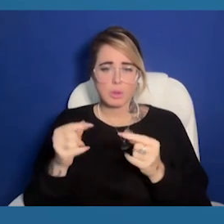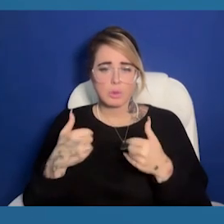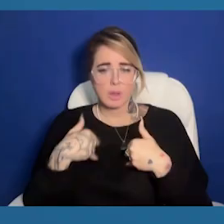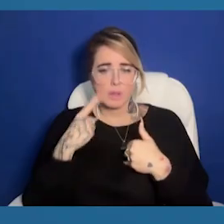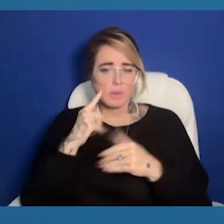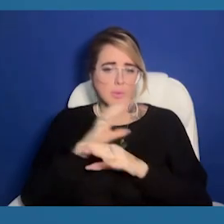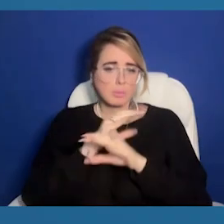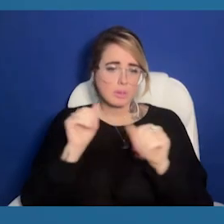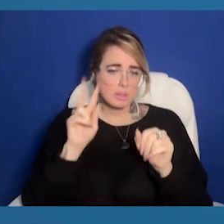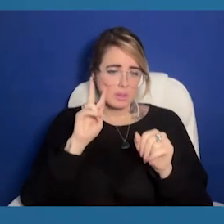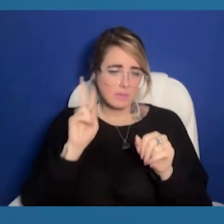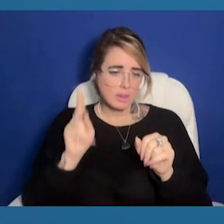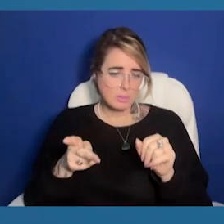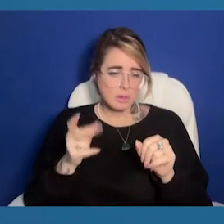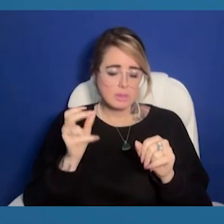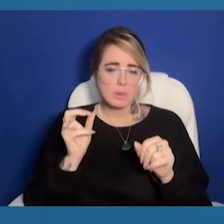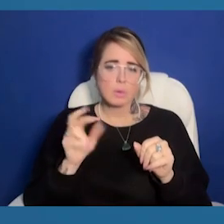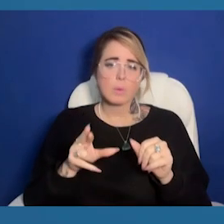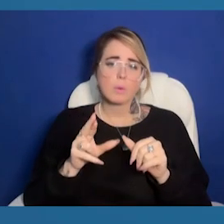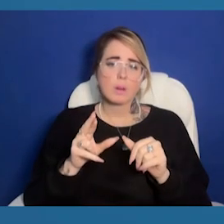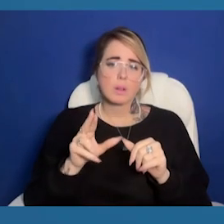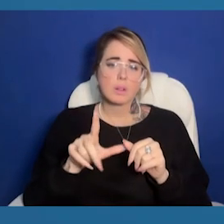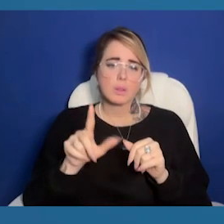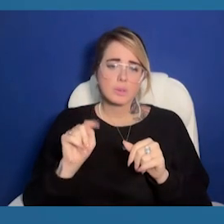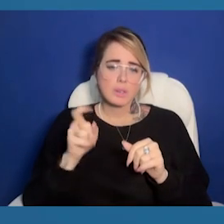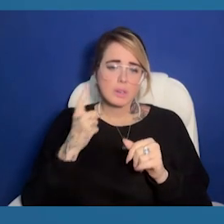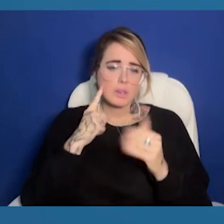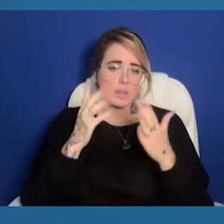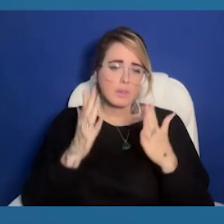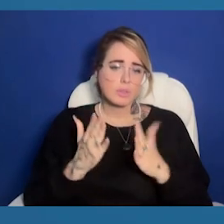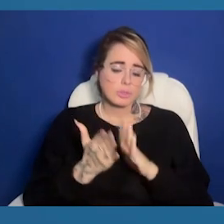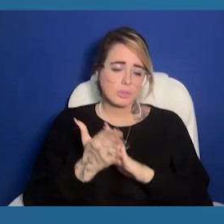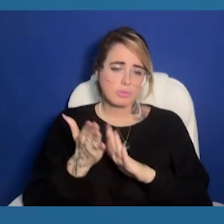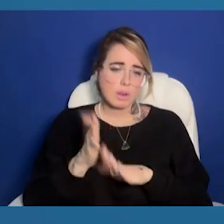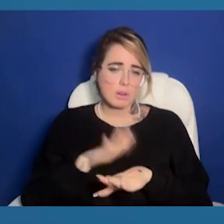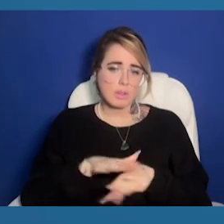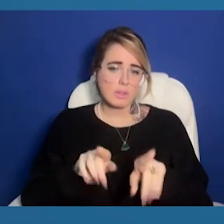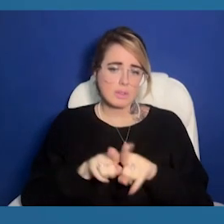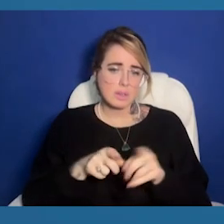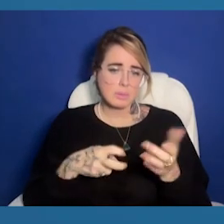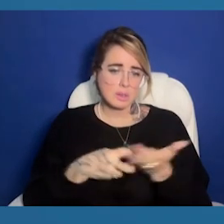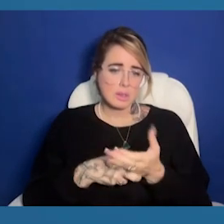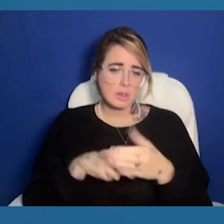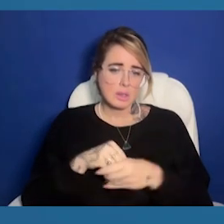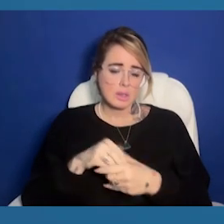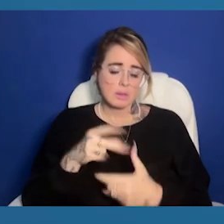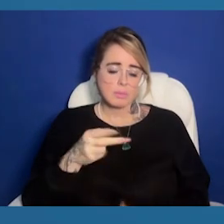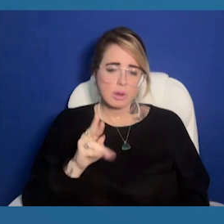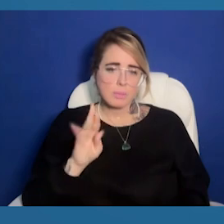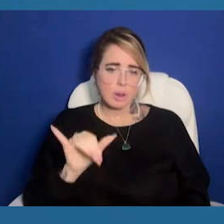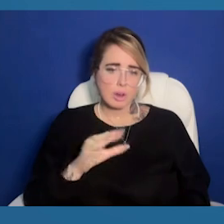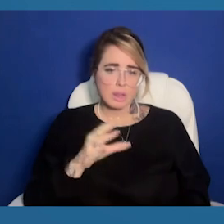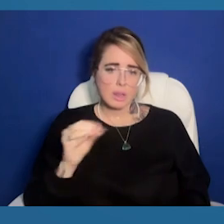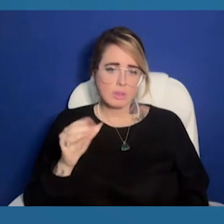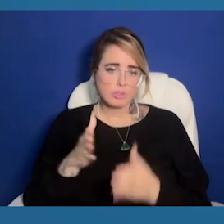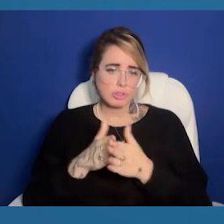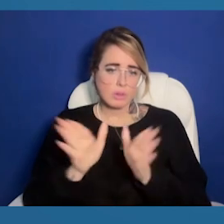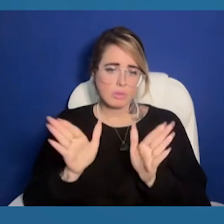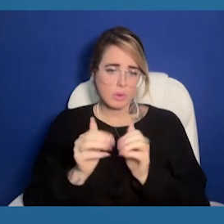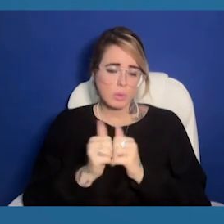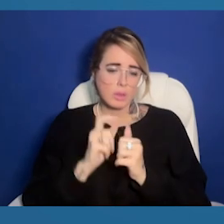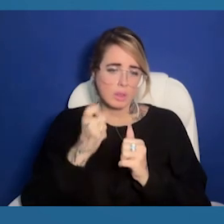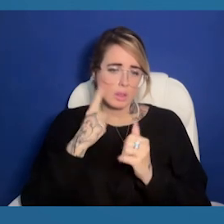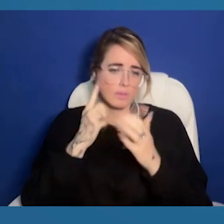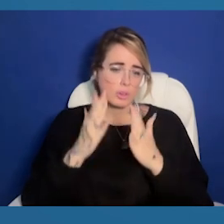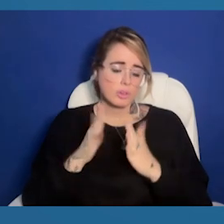vice president, or how lieutenant governors run on the same ticket in the primary and the general with the governor, and they